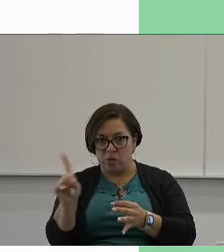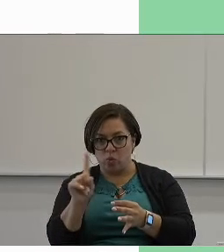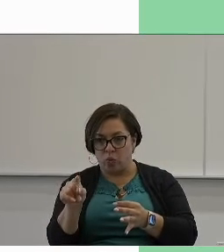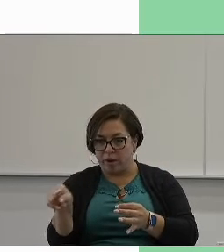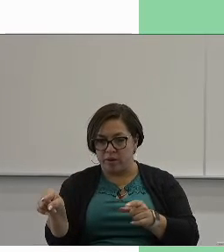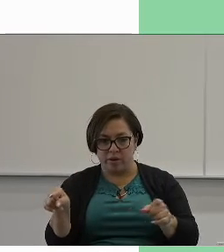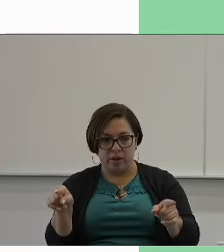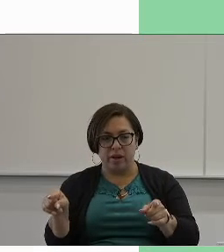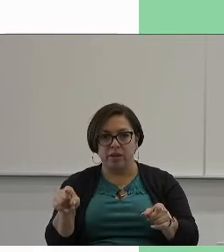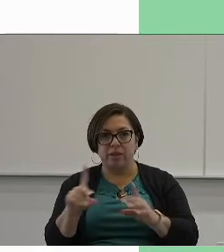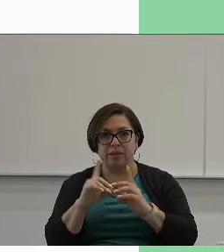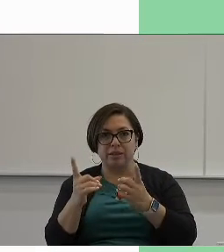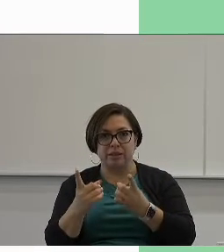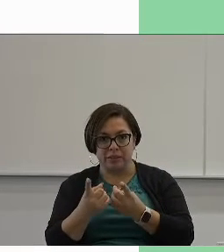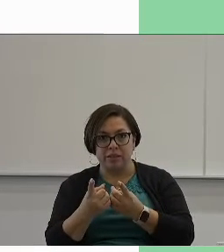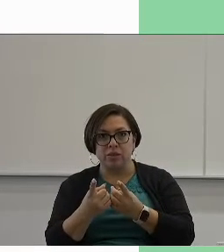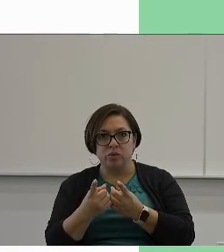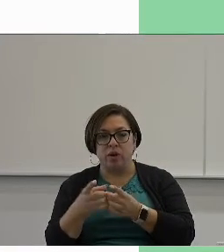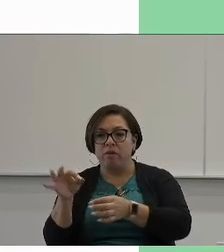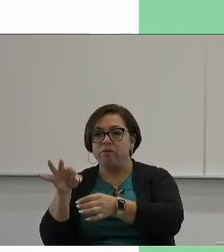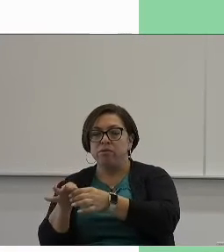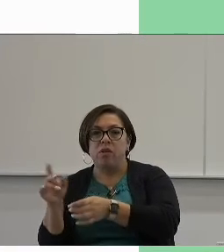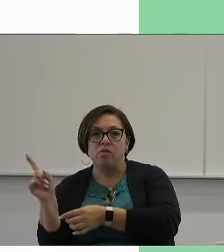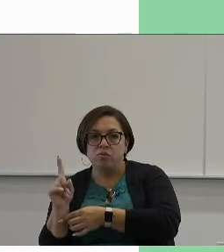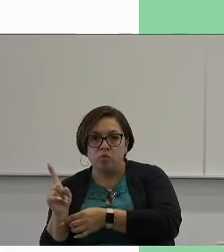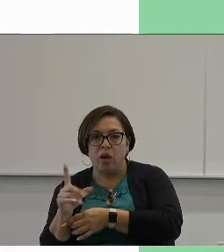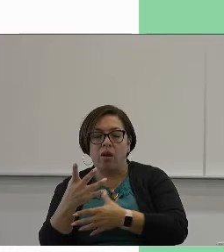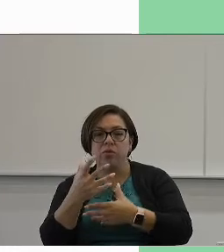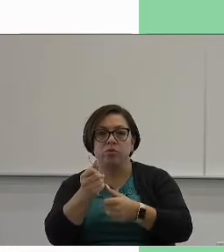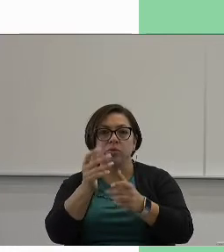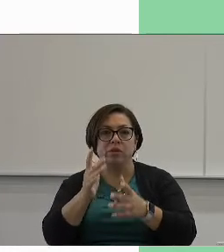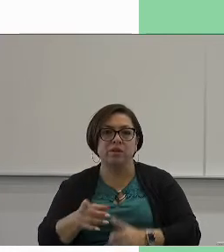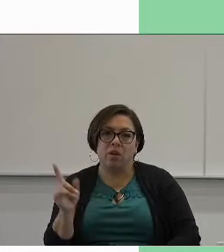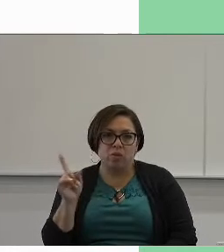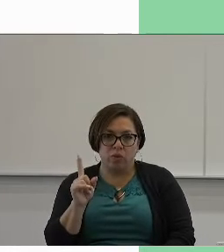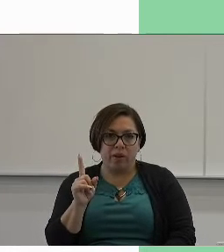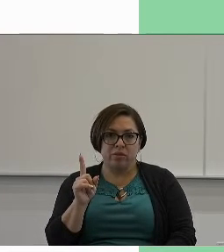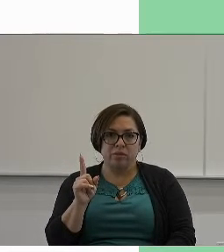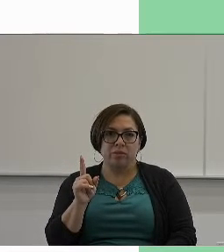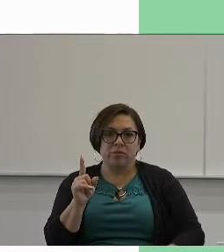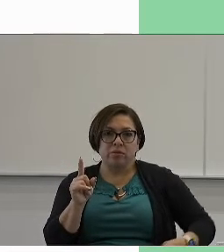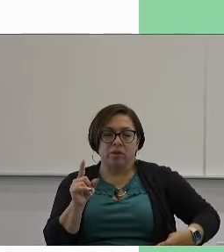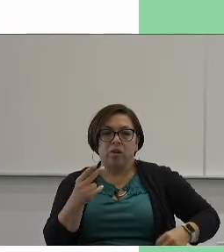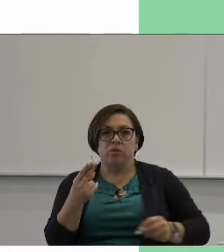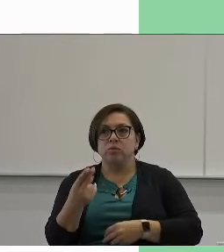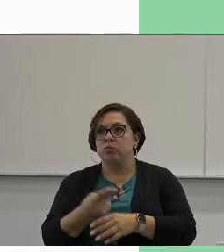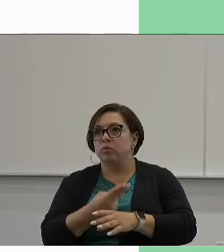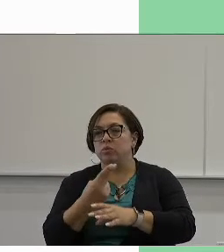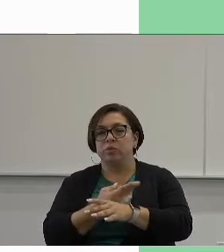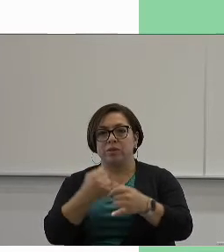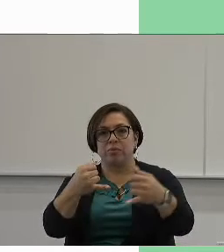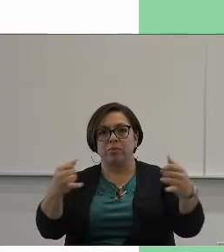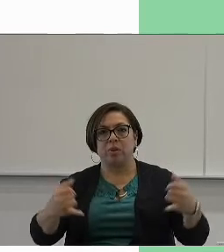the overall districts, where they vote, where their trustees are. Using